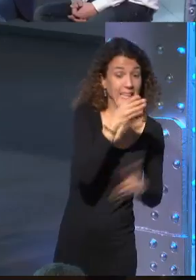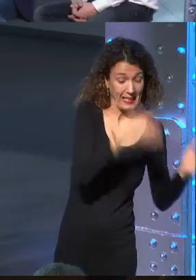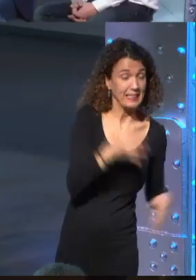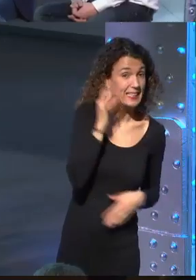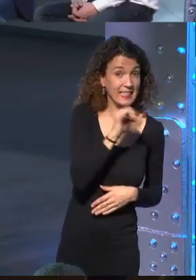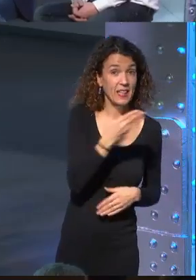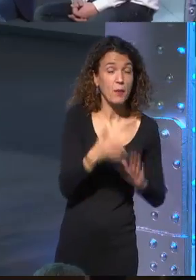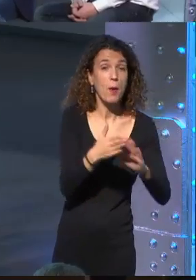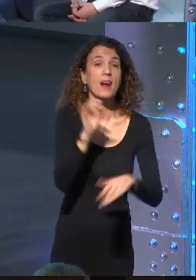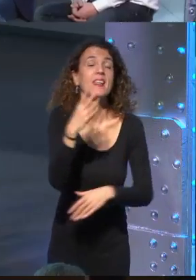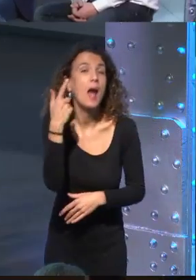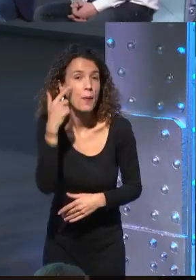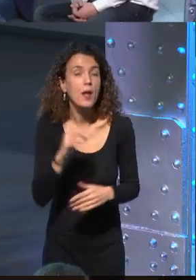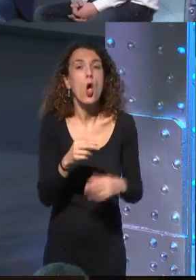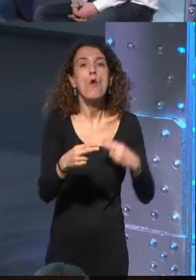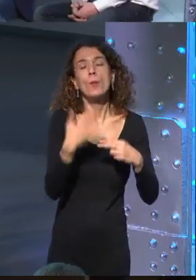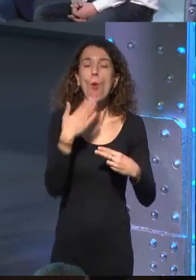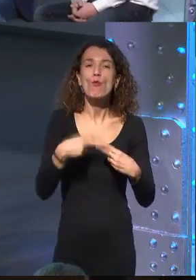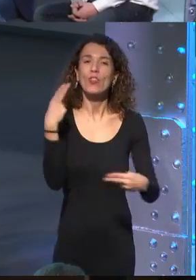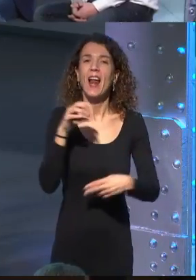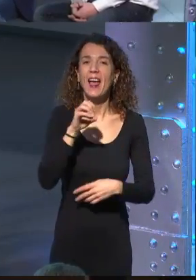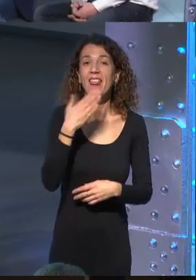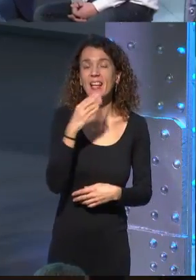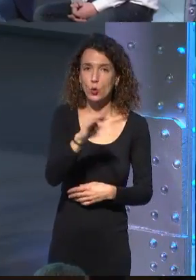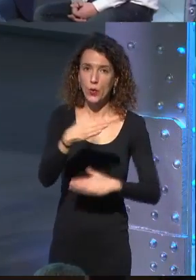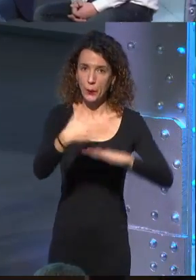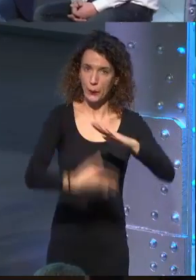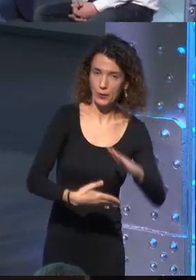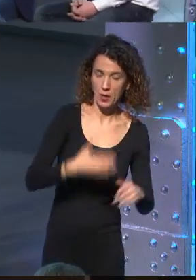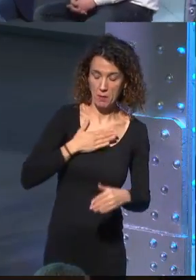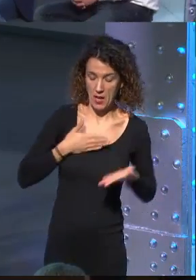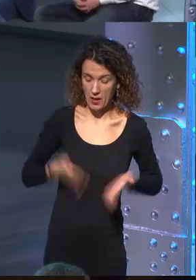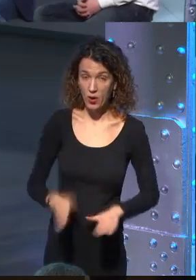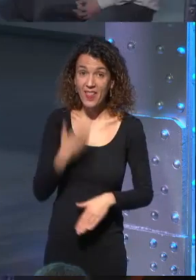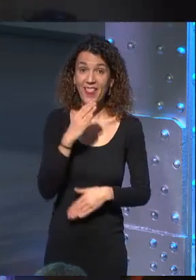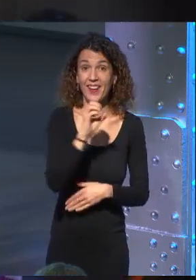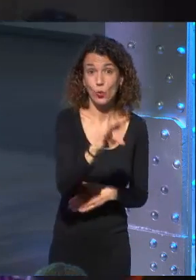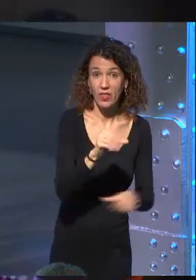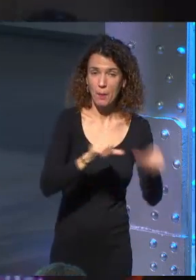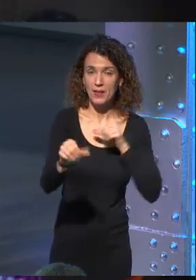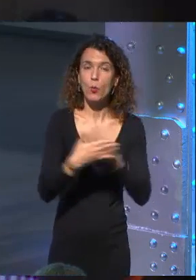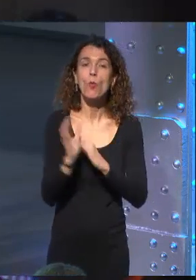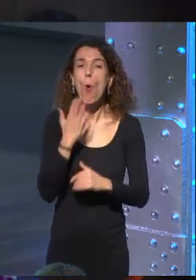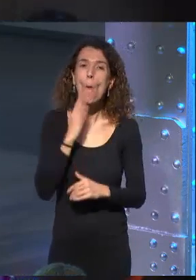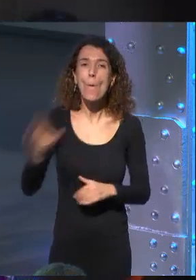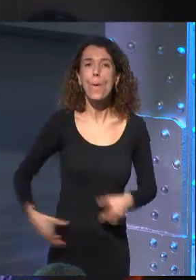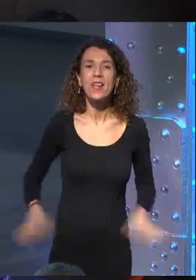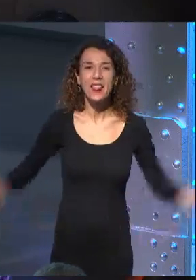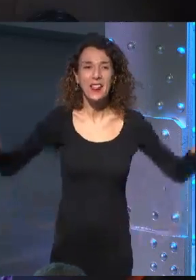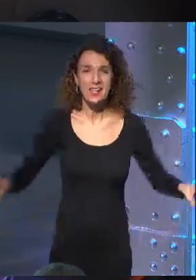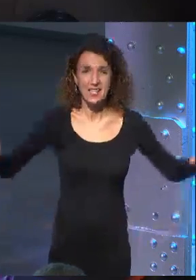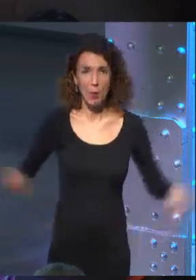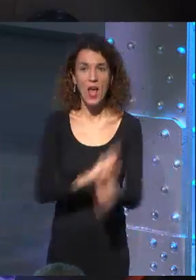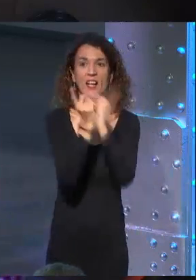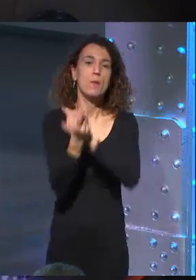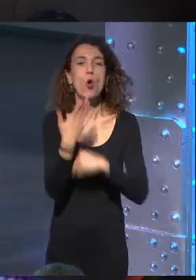is 15. We'll see what happens when the 13-year-old girl is 15,